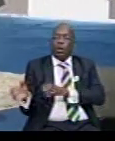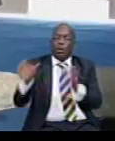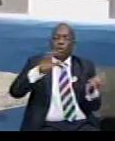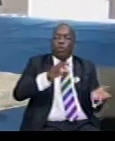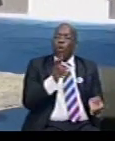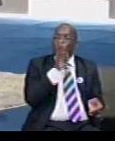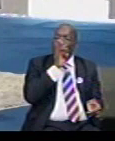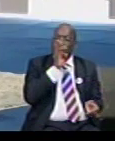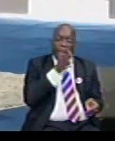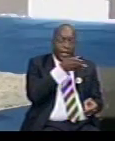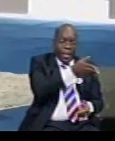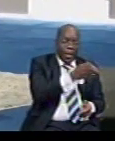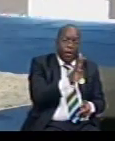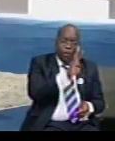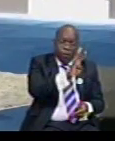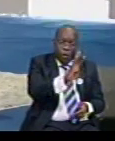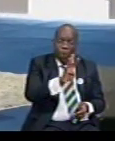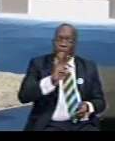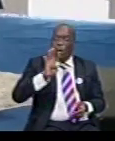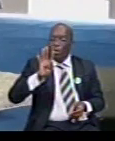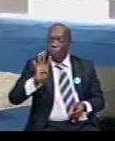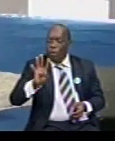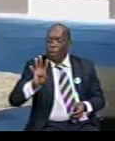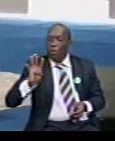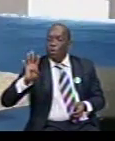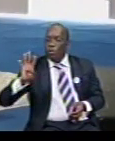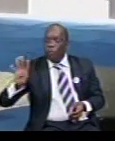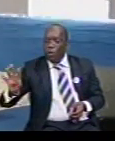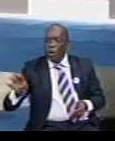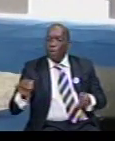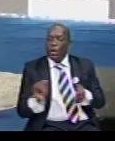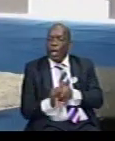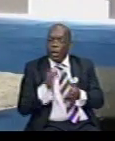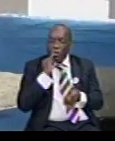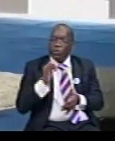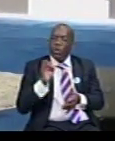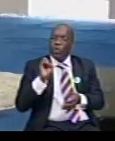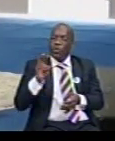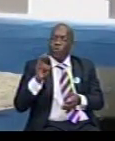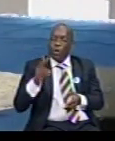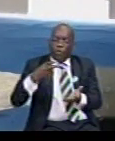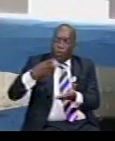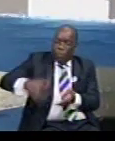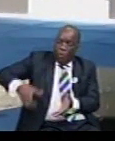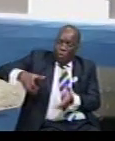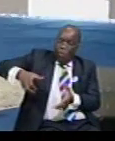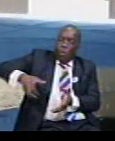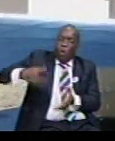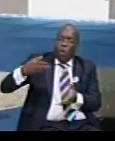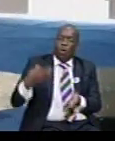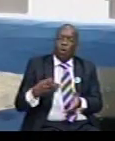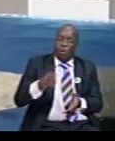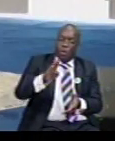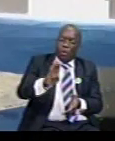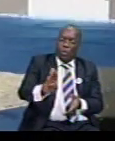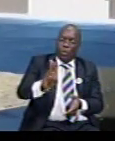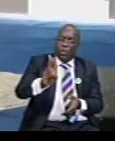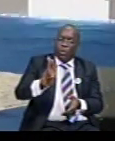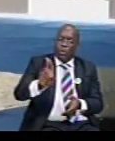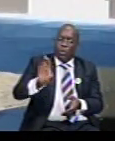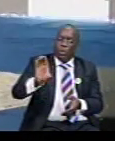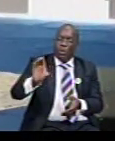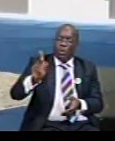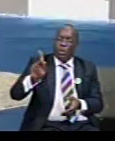four. That means there are 12 barrels poured there. Like the